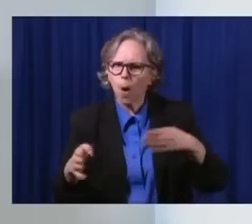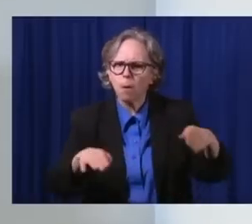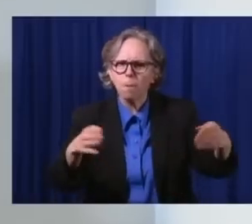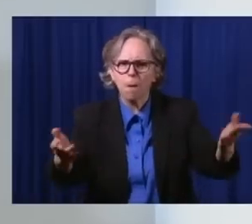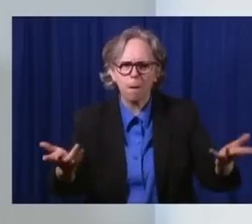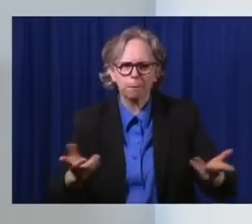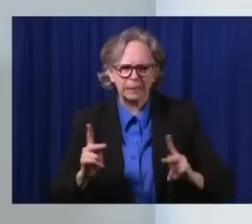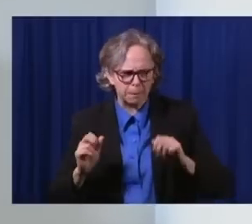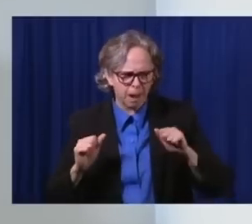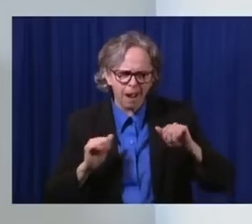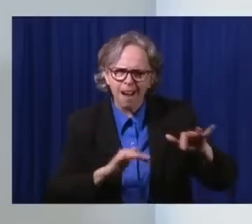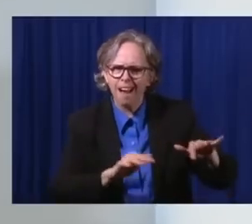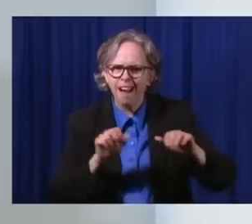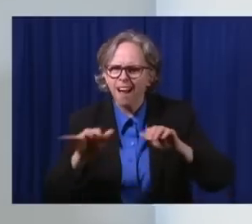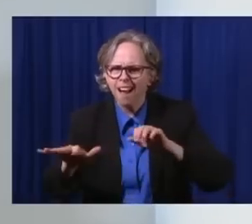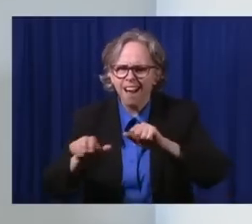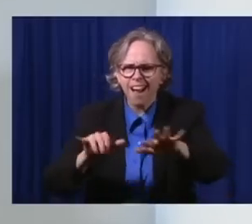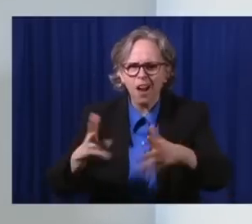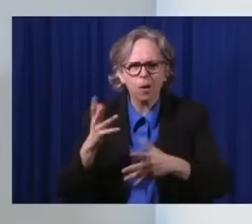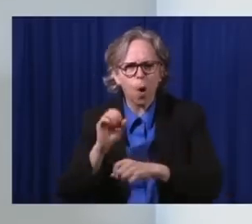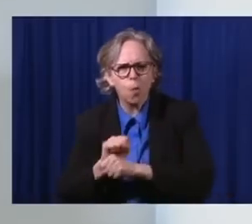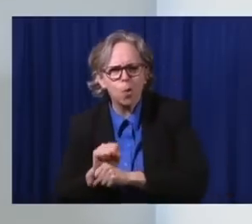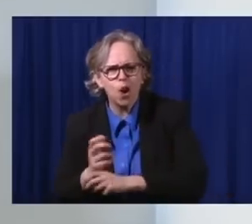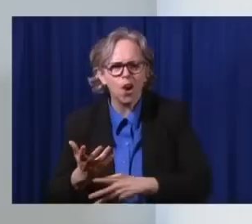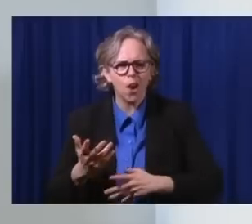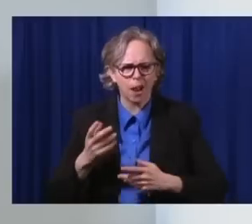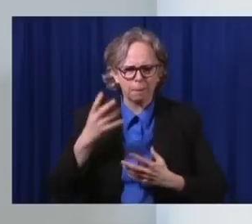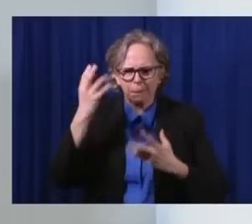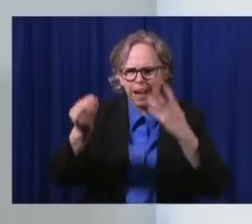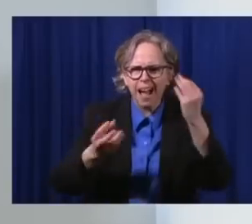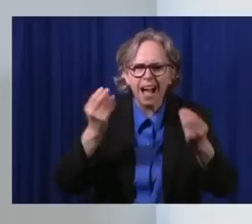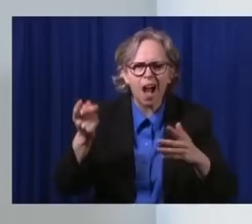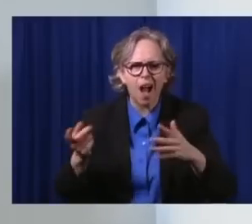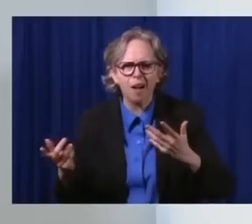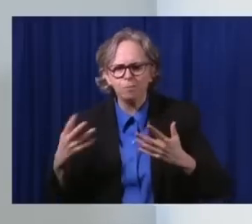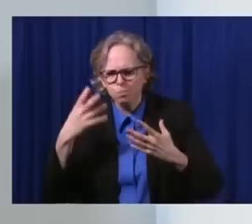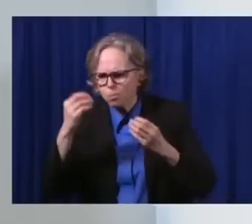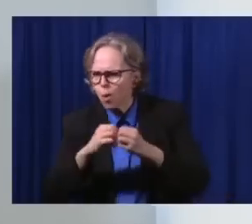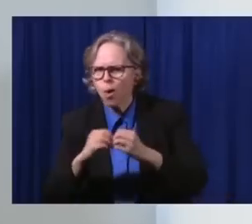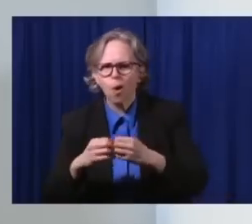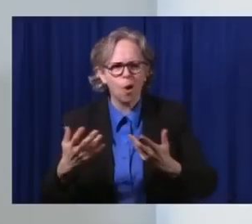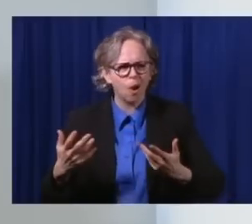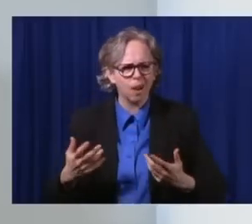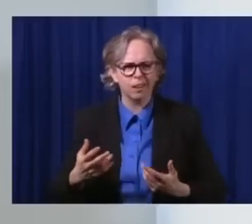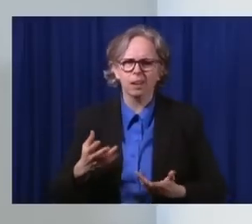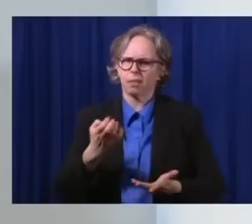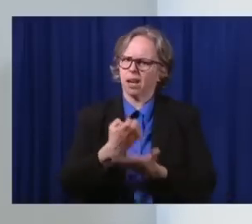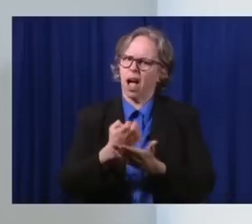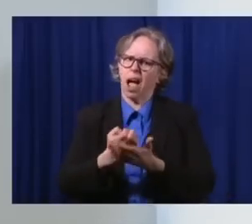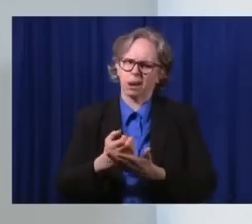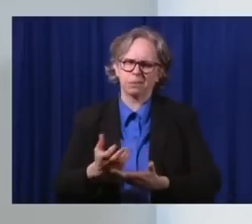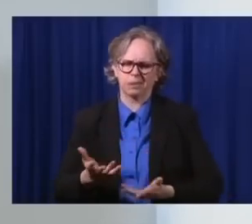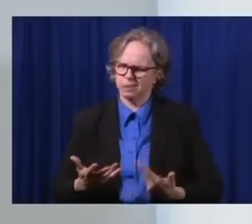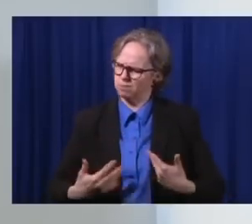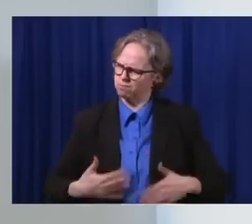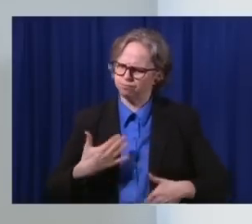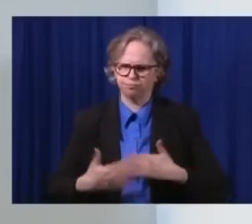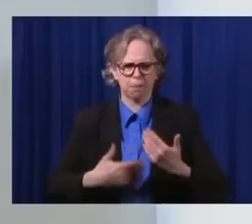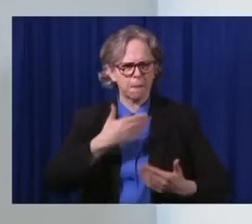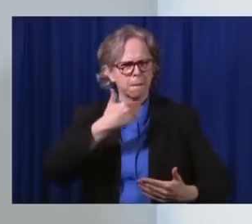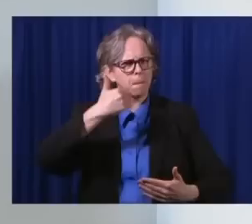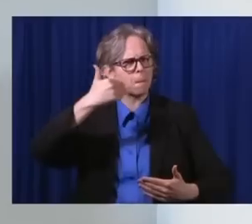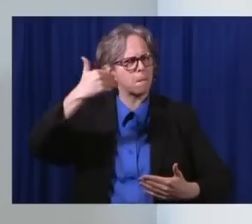work, people are moving around, and the economy is gaining some momentum. And one of my roles